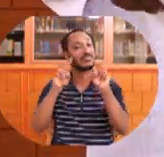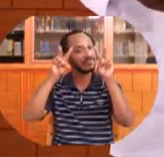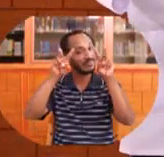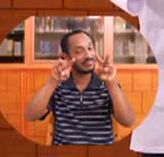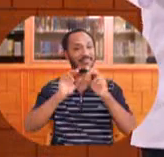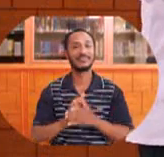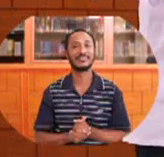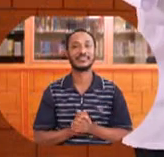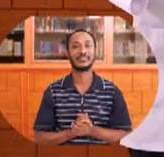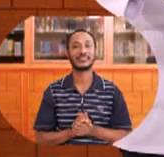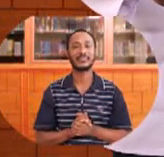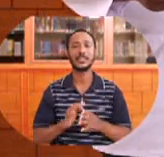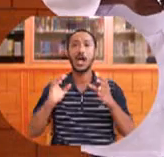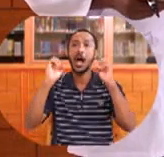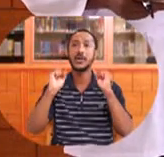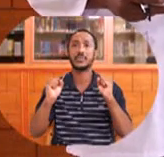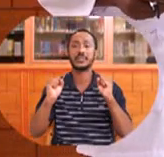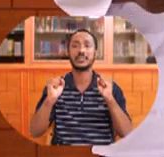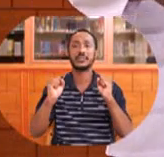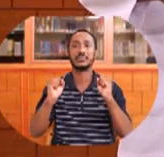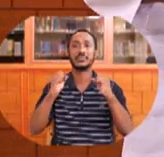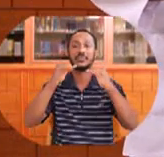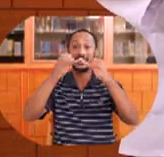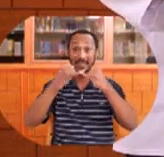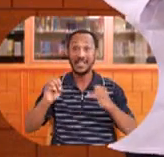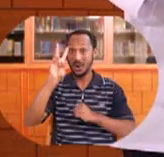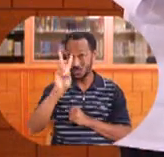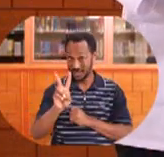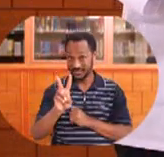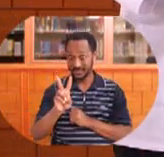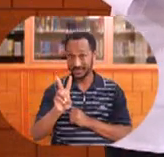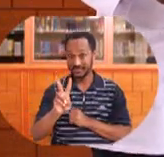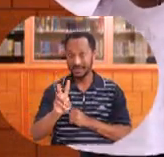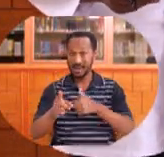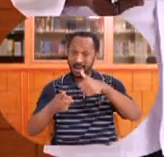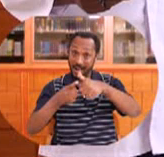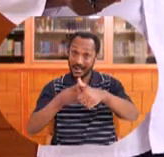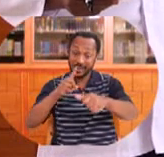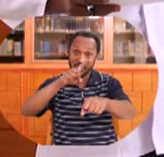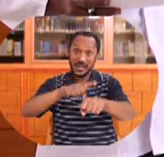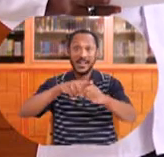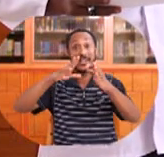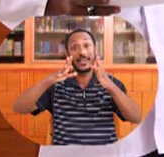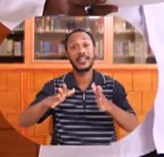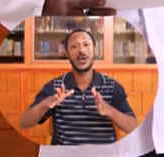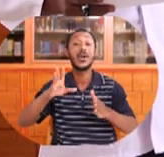So, hard water can be categorized or classified into two